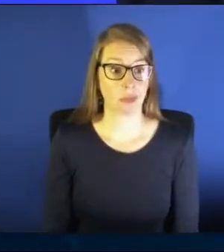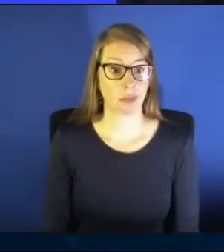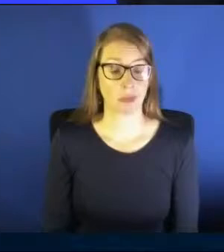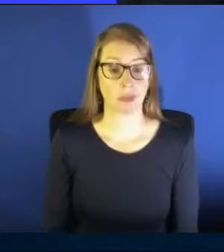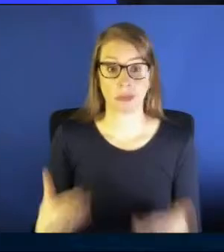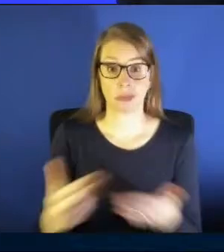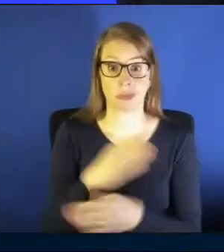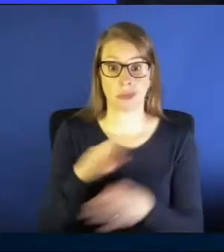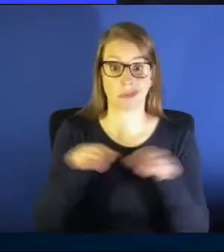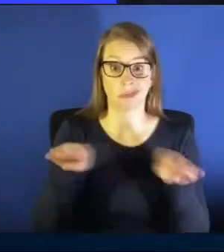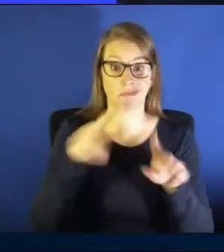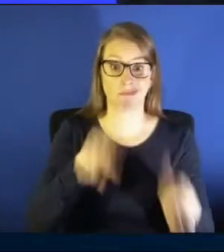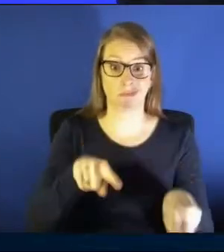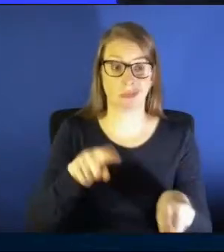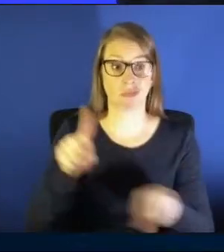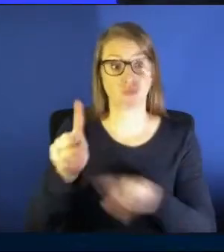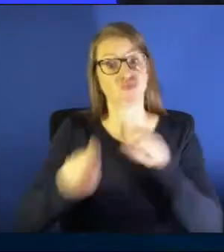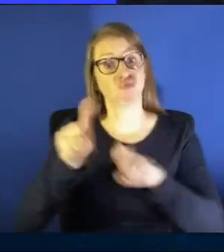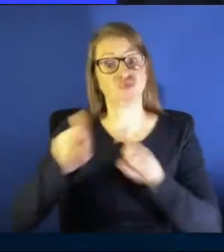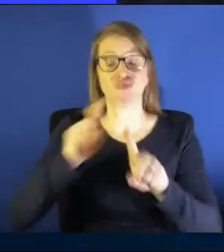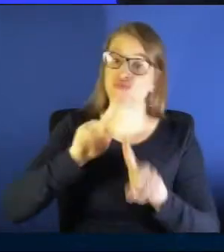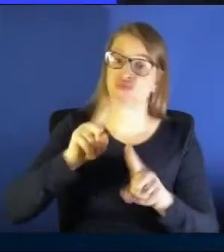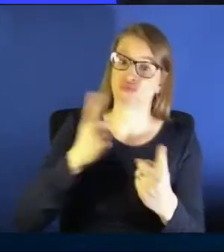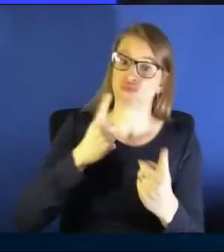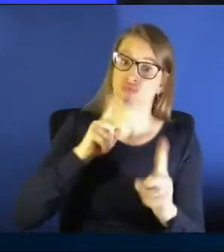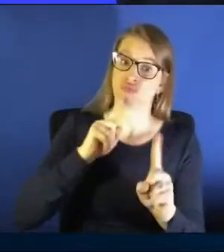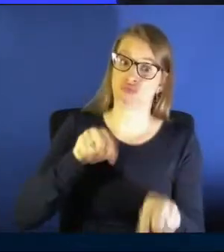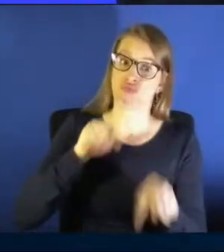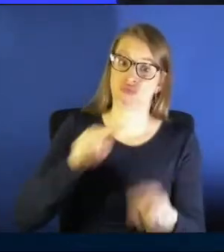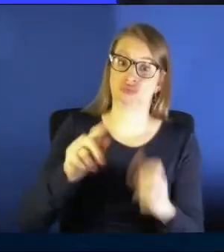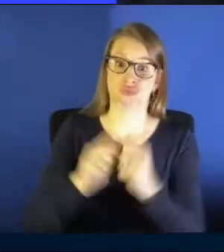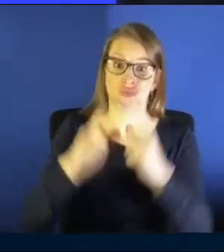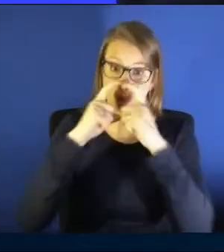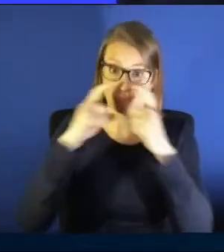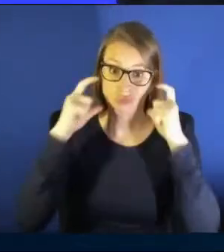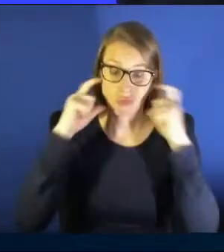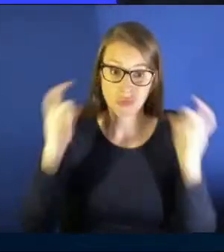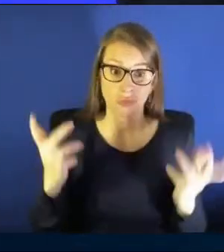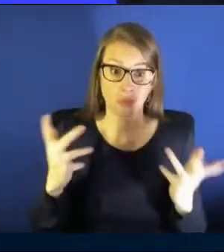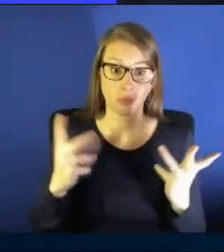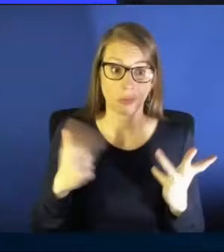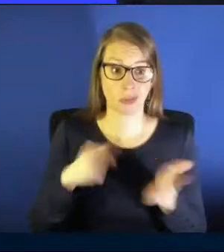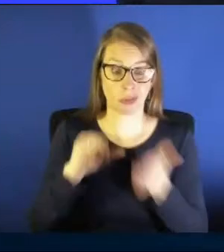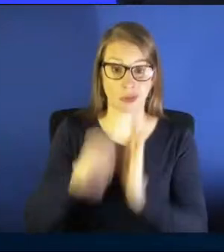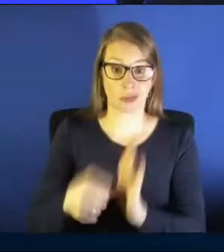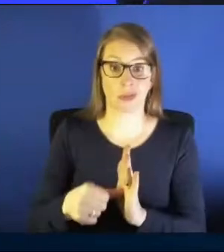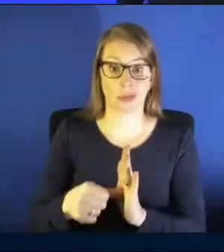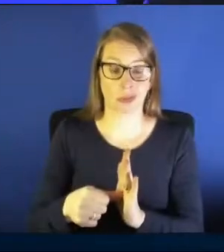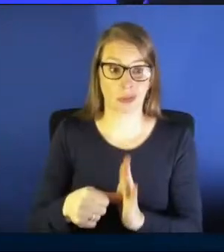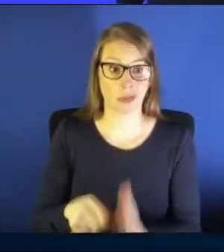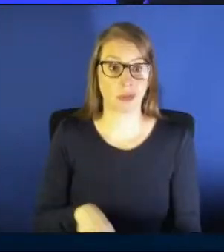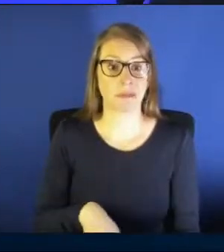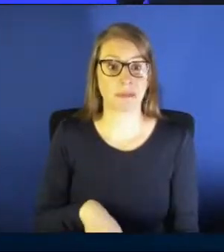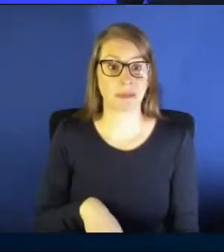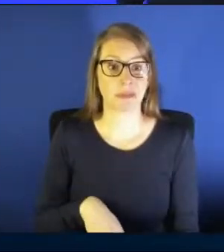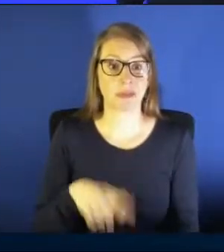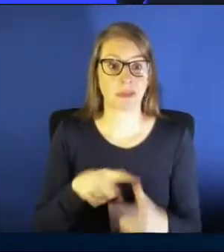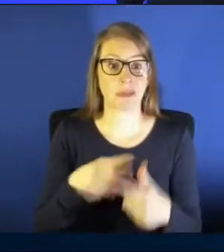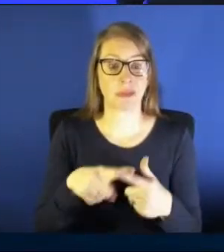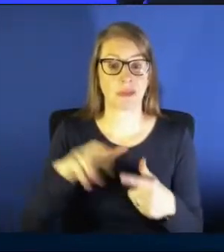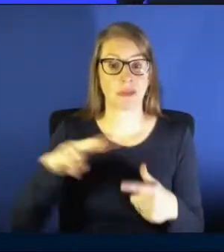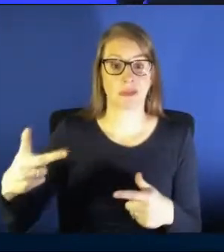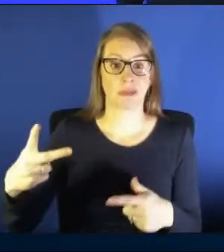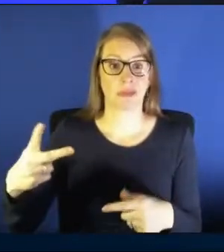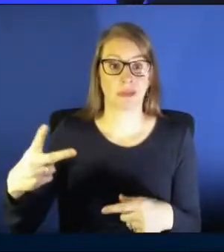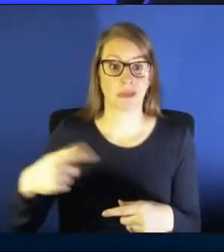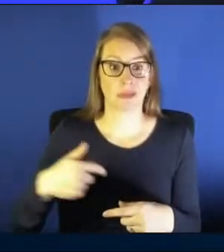a treadmill asking and answering questions with a mask on. So I'm quite impressed, I have to say. And then secondly, I need you to... I wouldn't wind